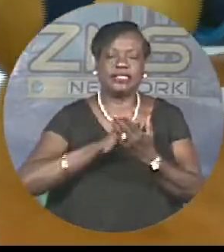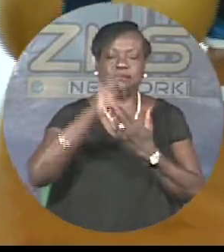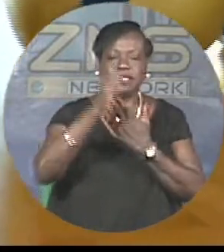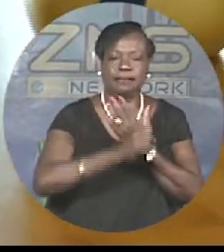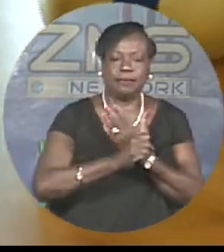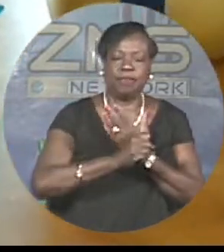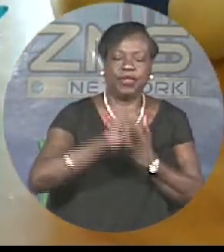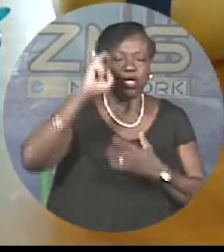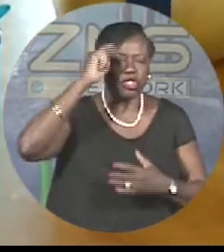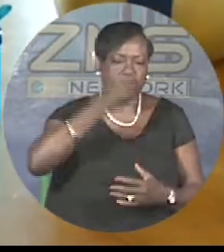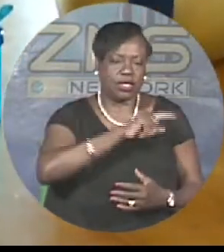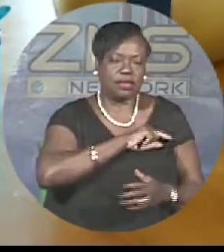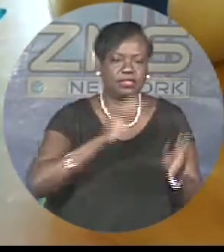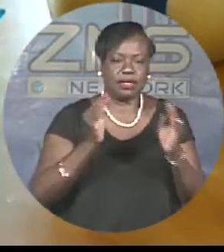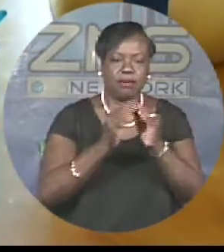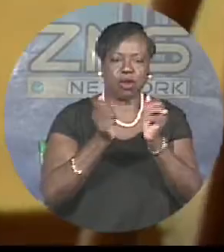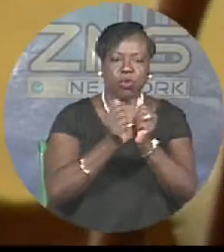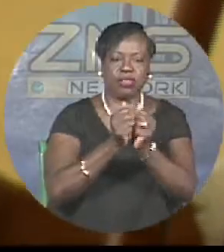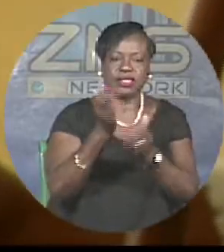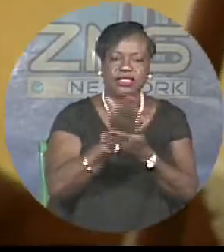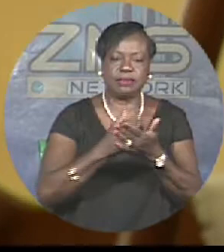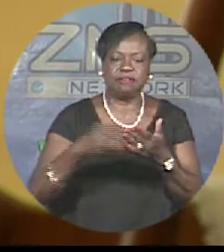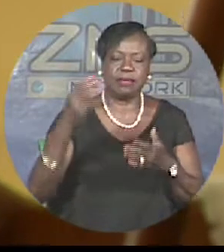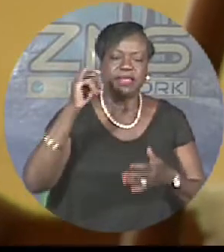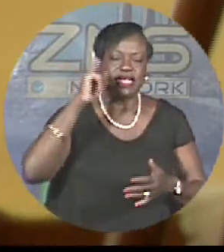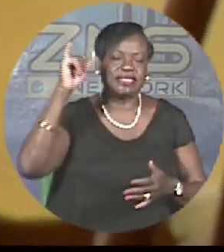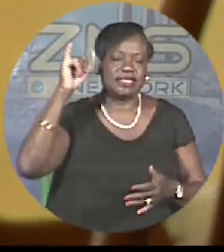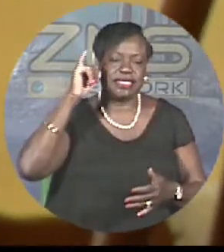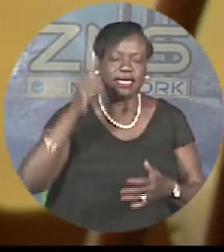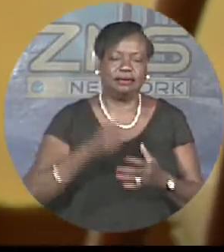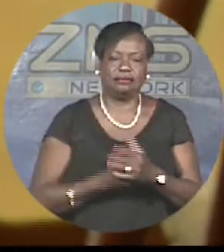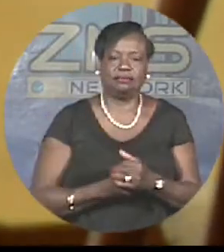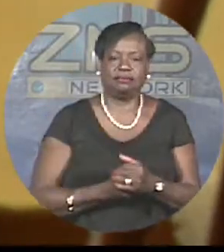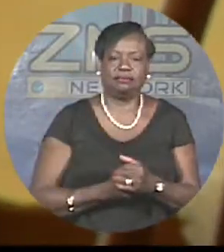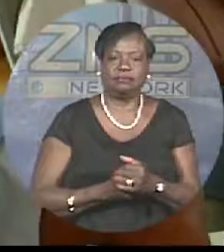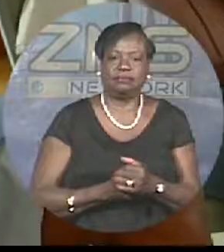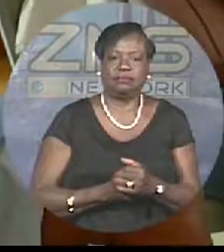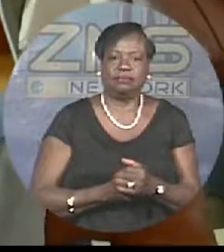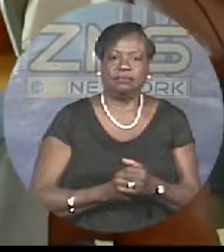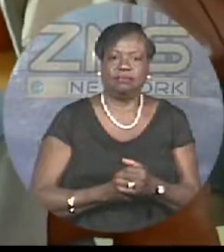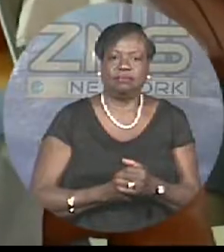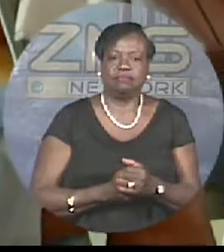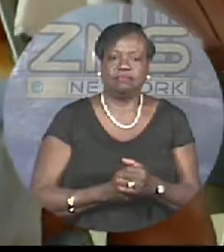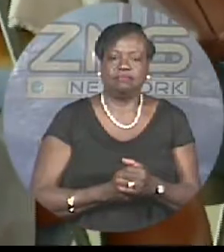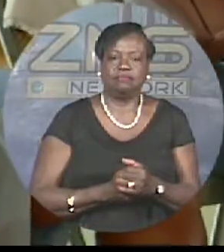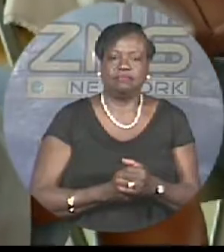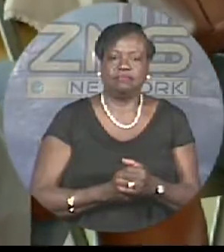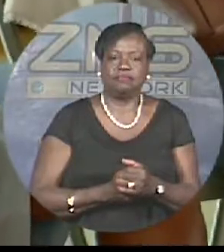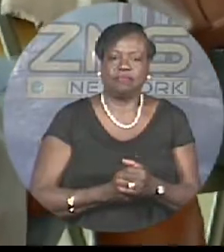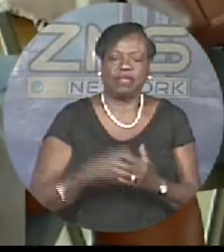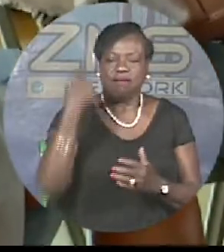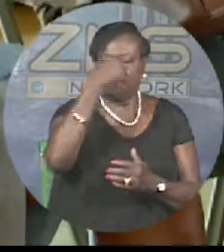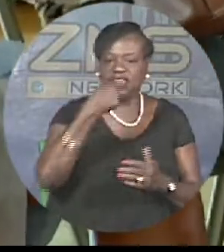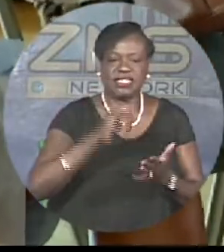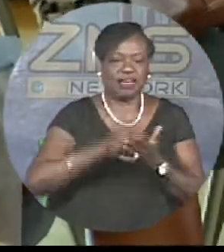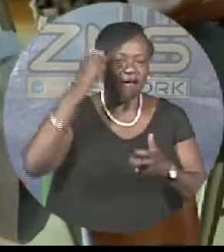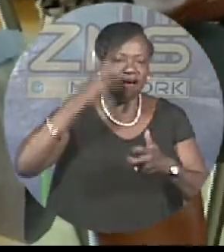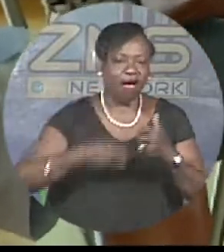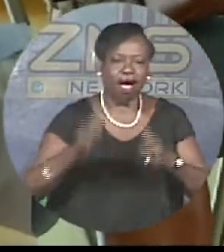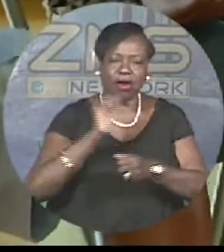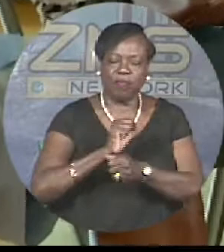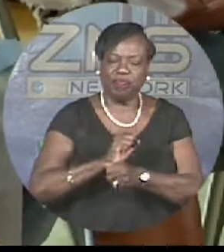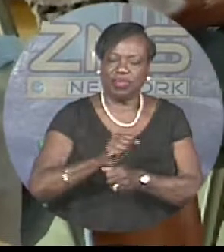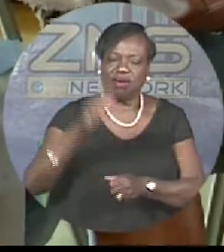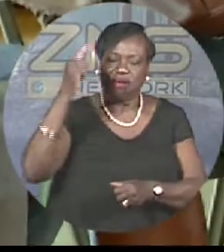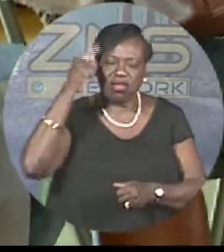Gibson met up with some of the team yesterday, including one of its newest members. Jared, it's a face that is hard at work